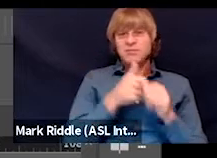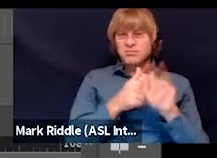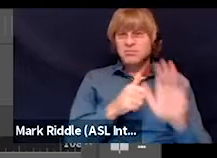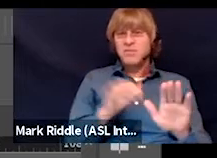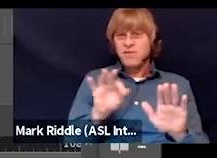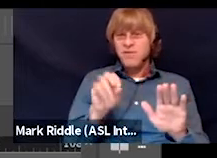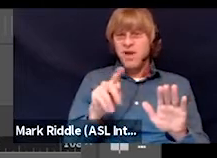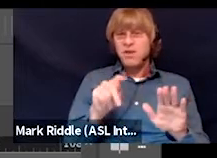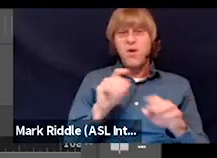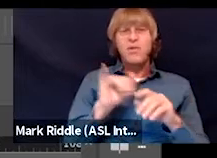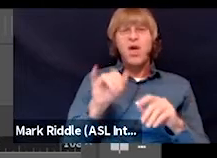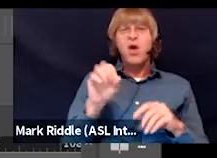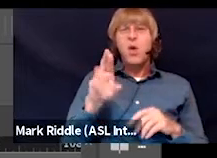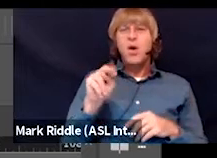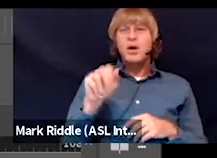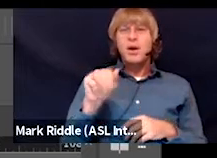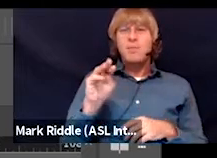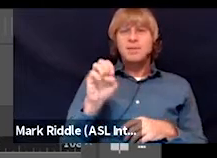Bedoni ornaments.